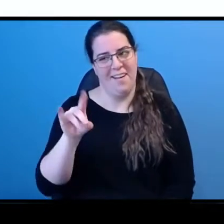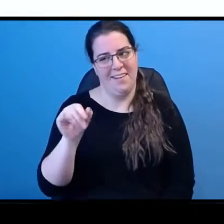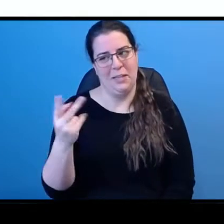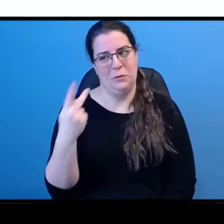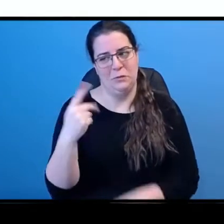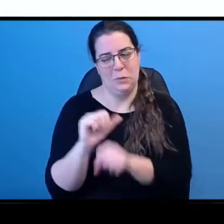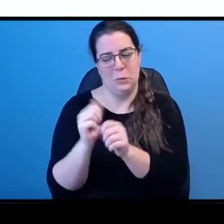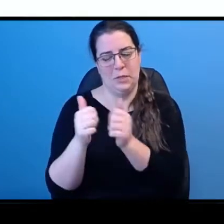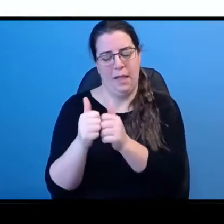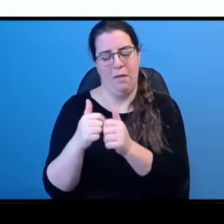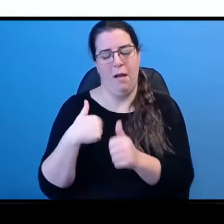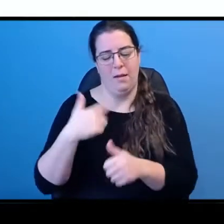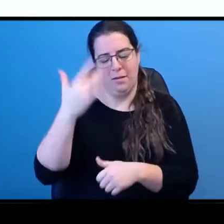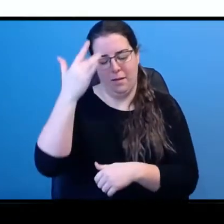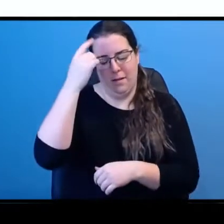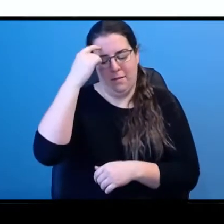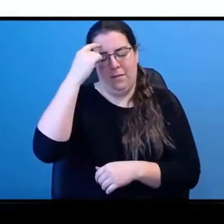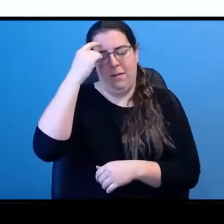planning ahead.